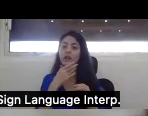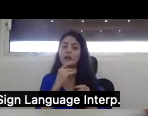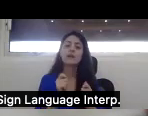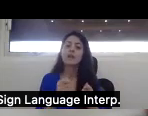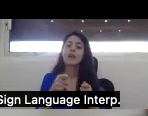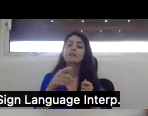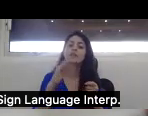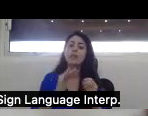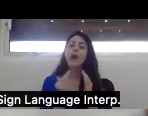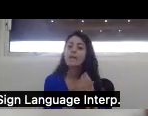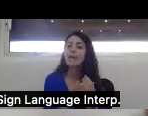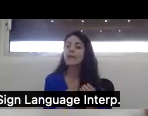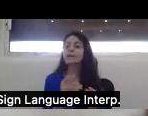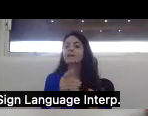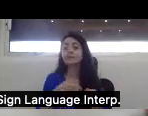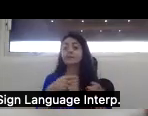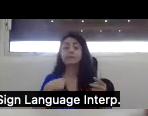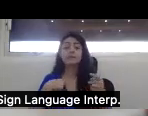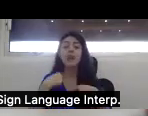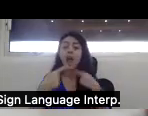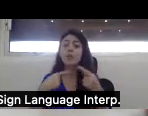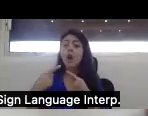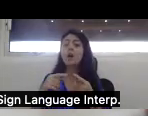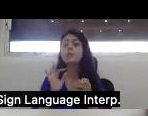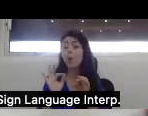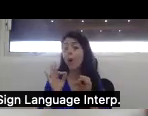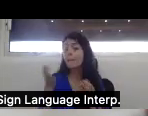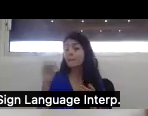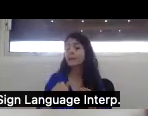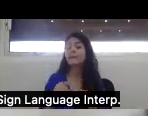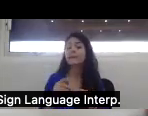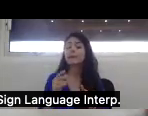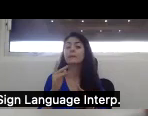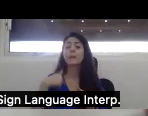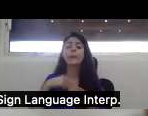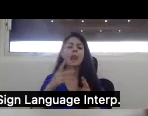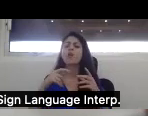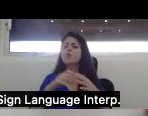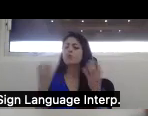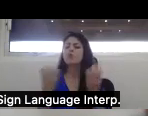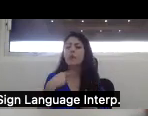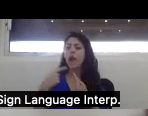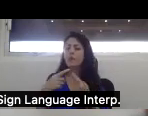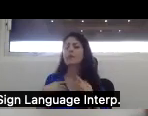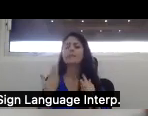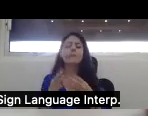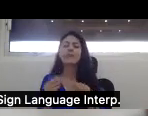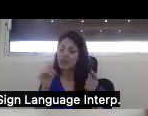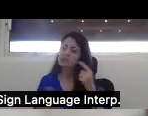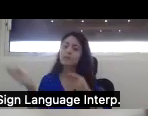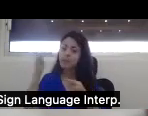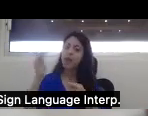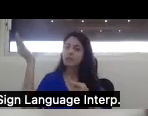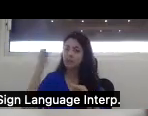conversations. And a final step is what we hope is the beginning, is this webinar. It's a